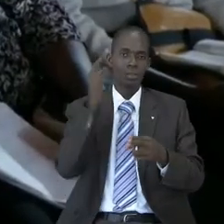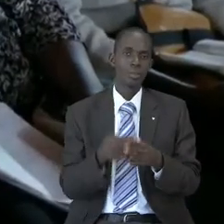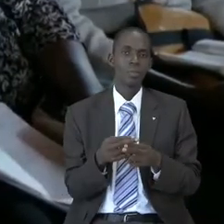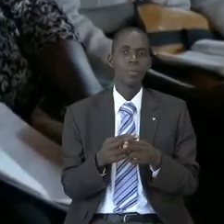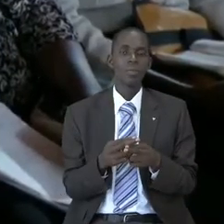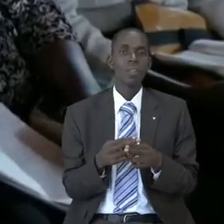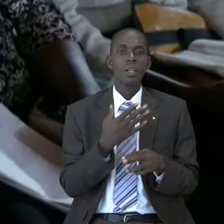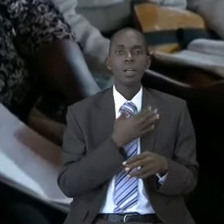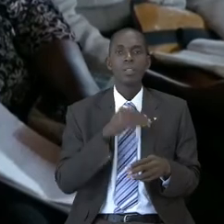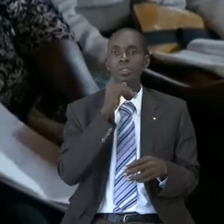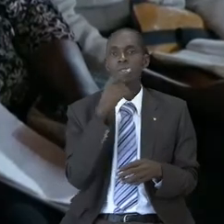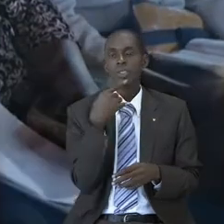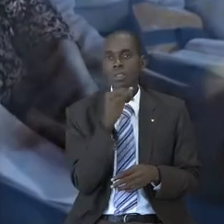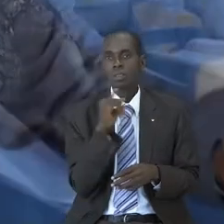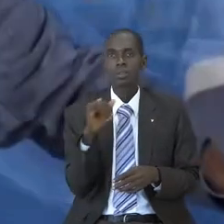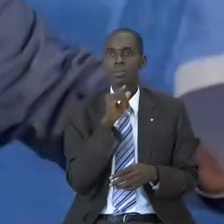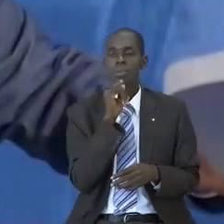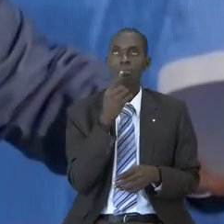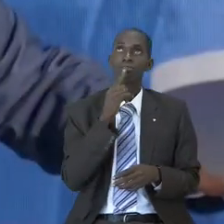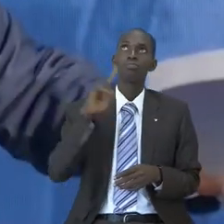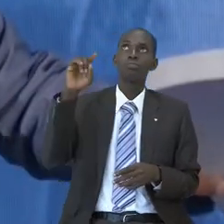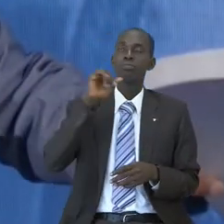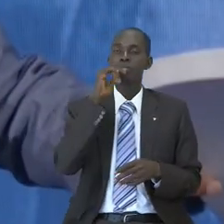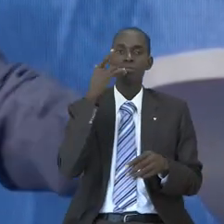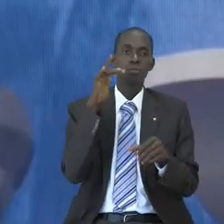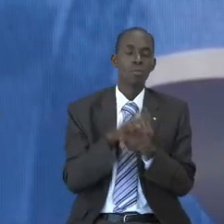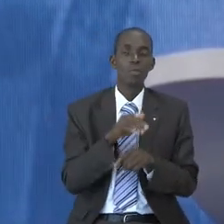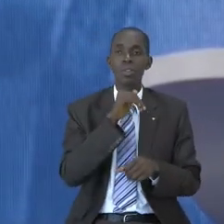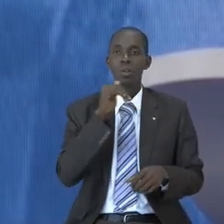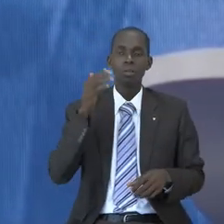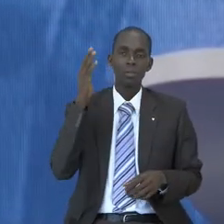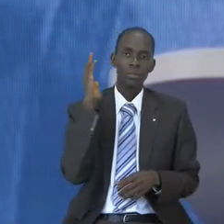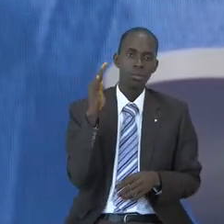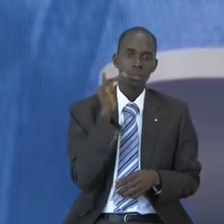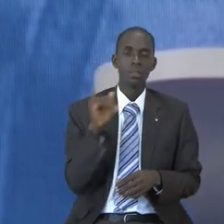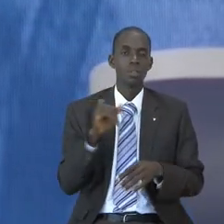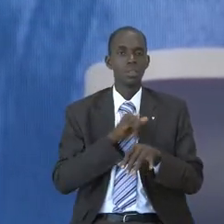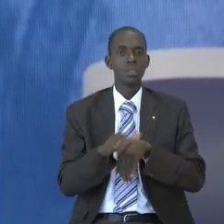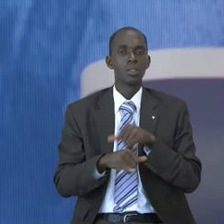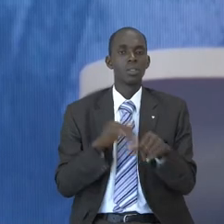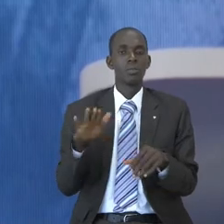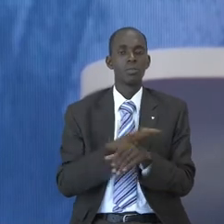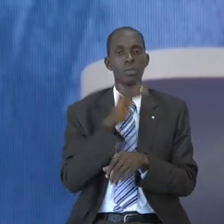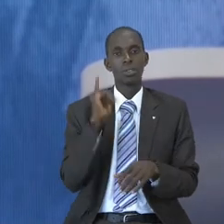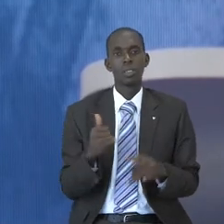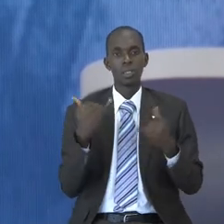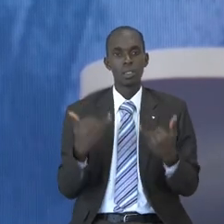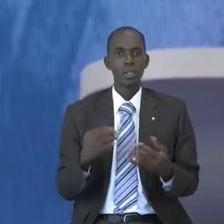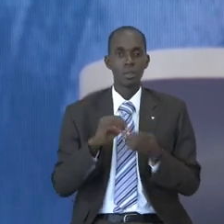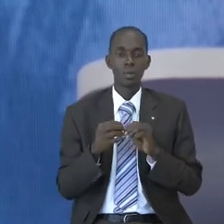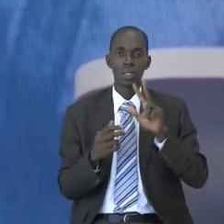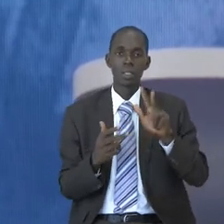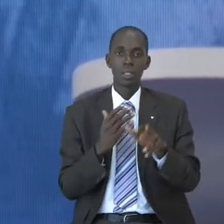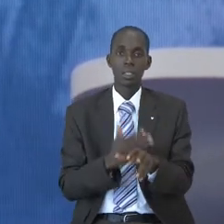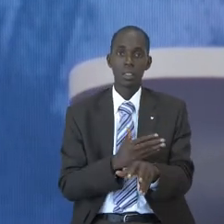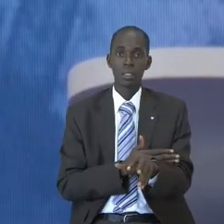not speaking, not swearing, not testifying deceitfully. We're coming to number three here.